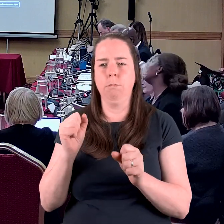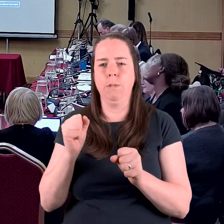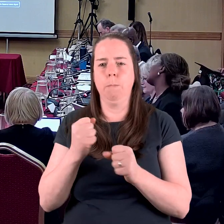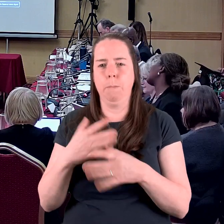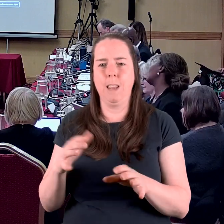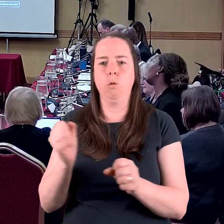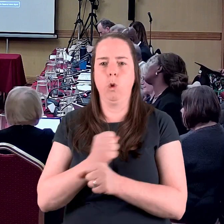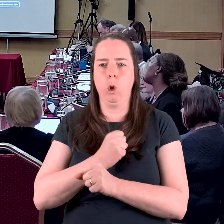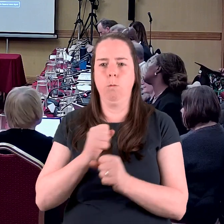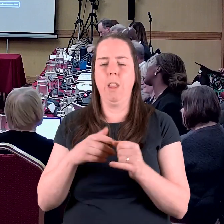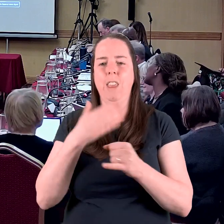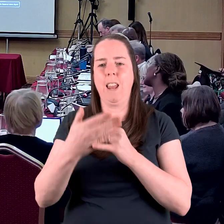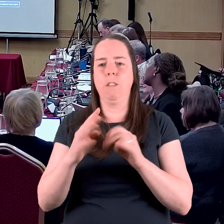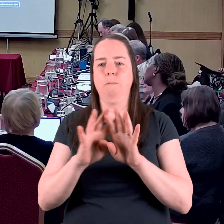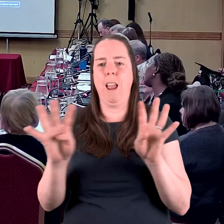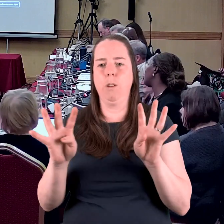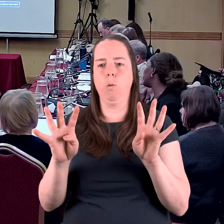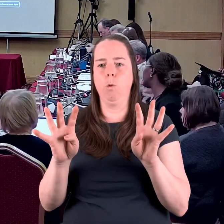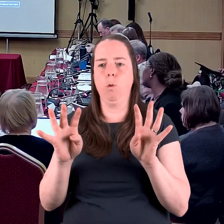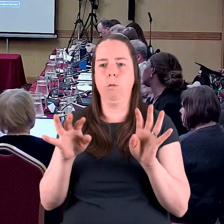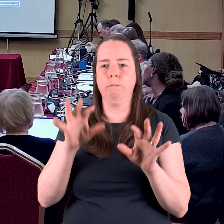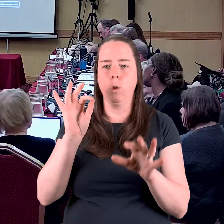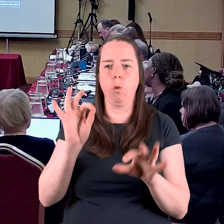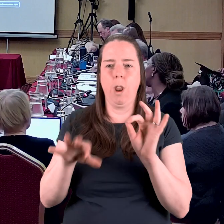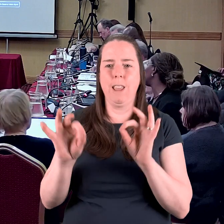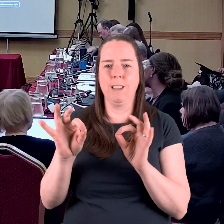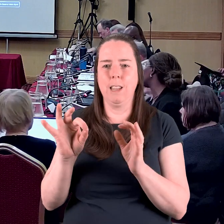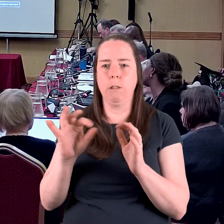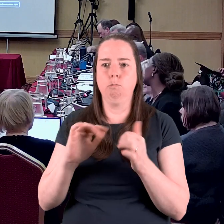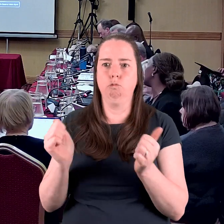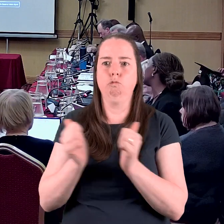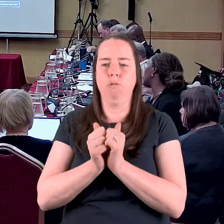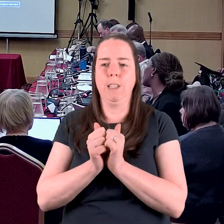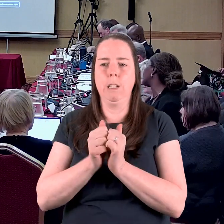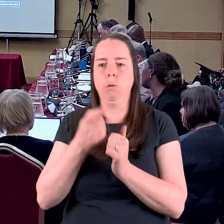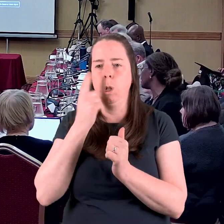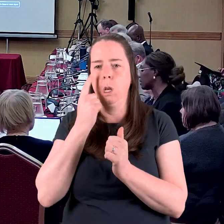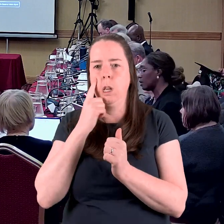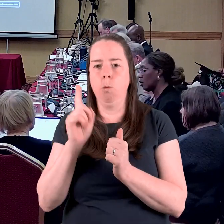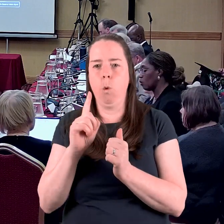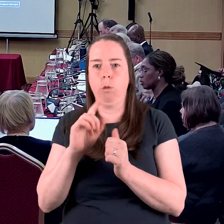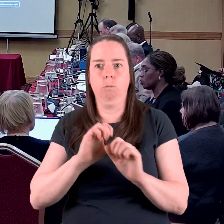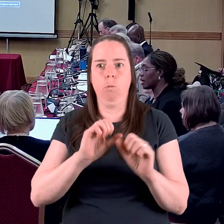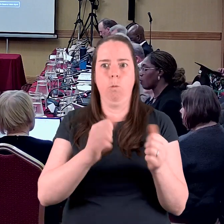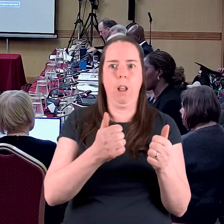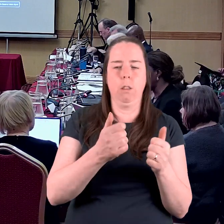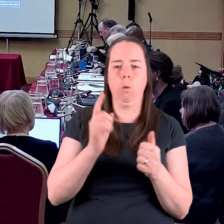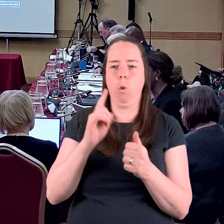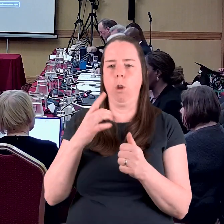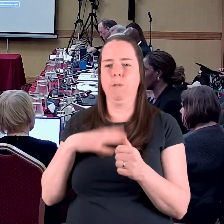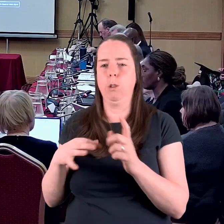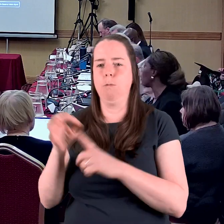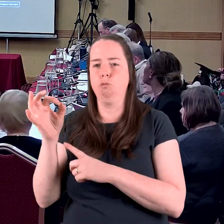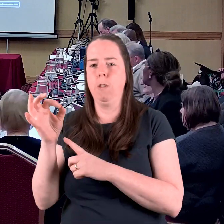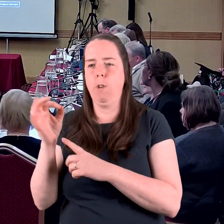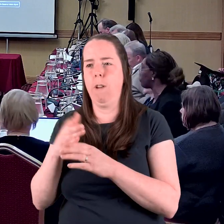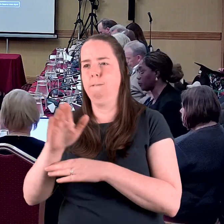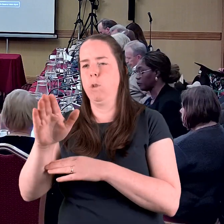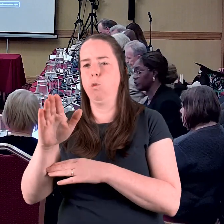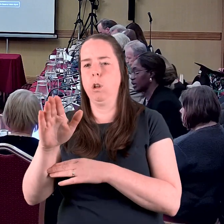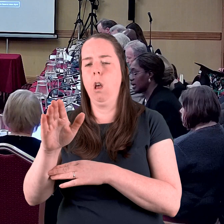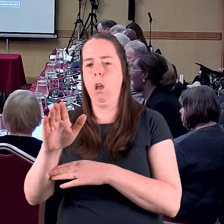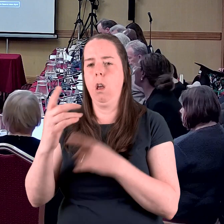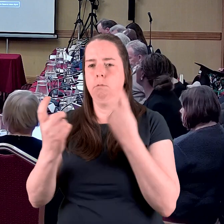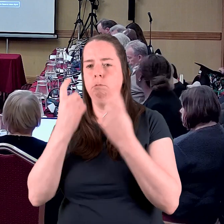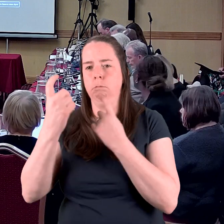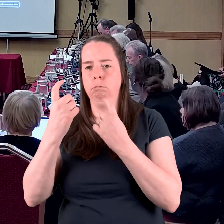bid. And what we did at the end of our panel shortlisting and agreement was to look at what went well, what we need to improve